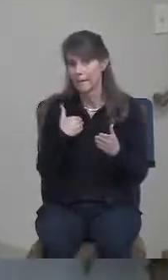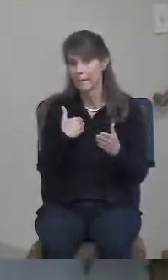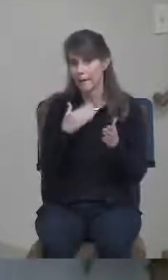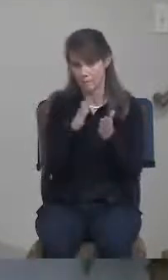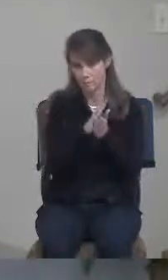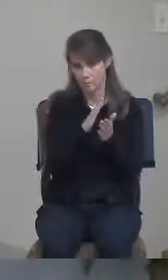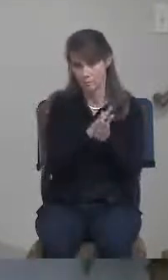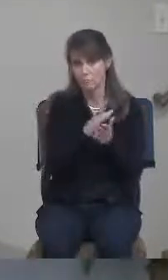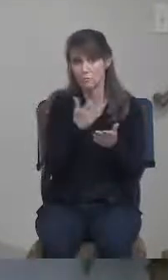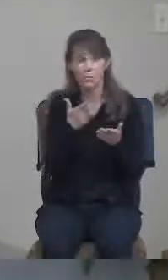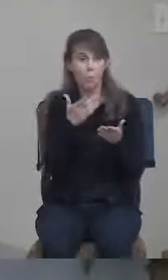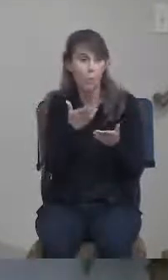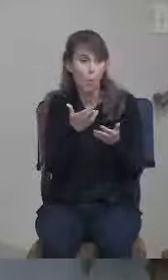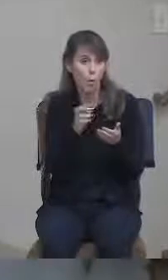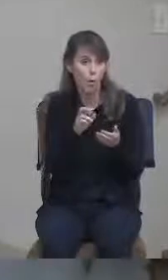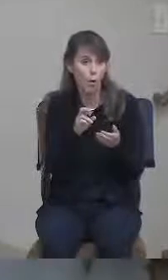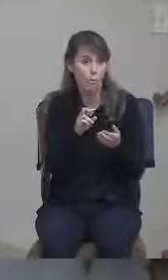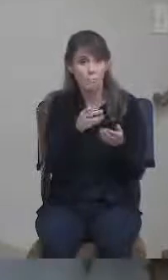something else.